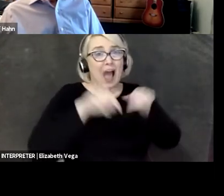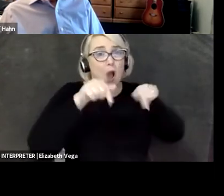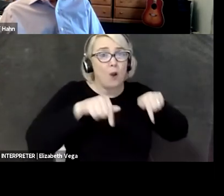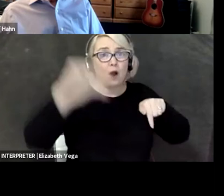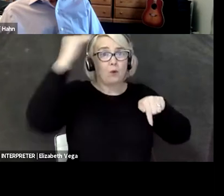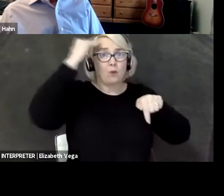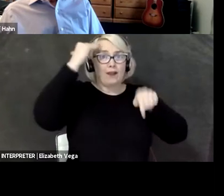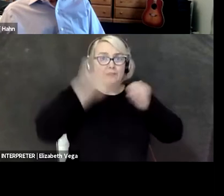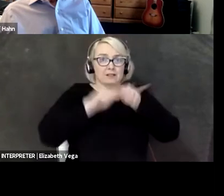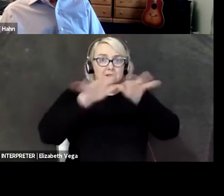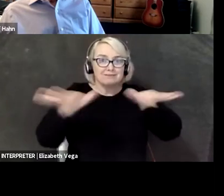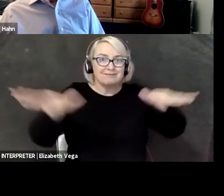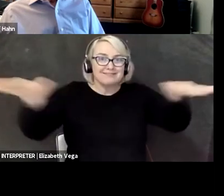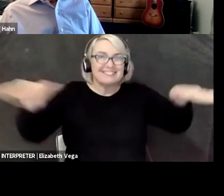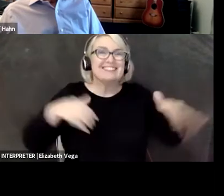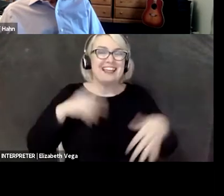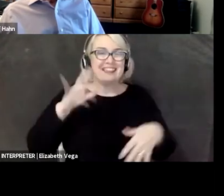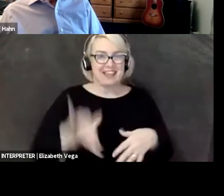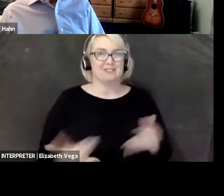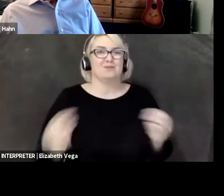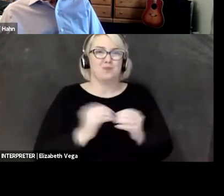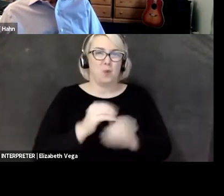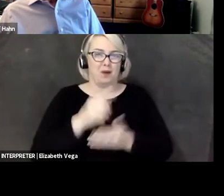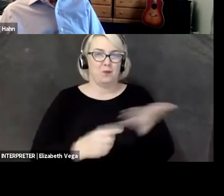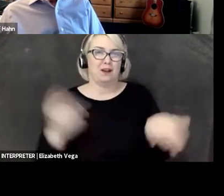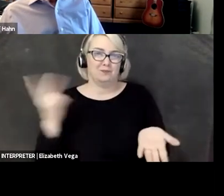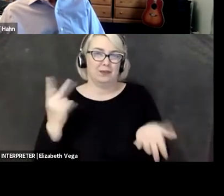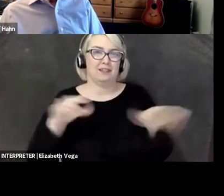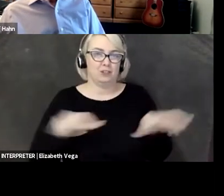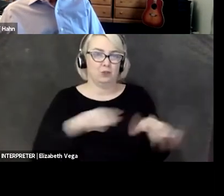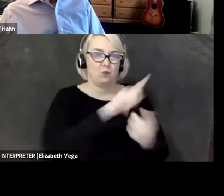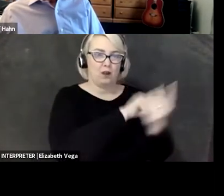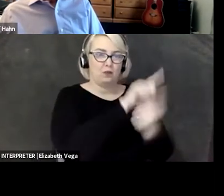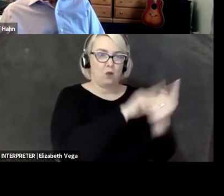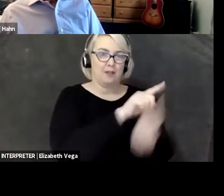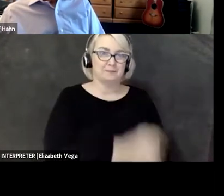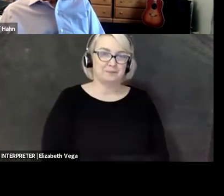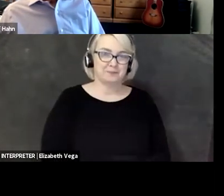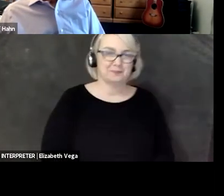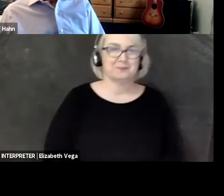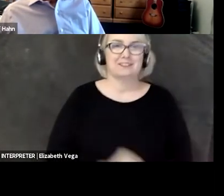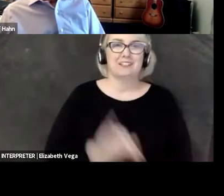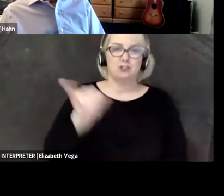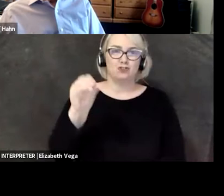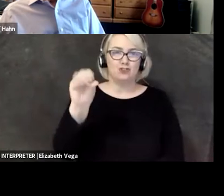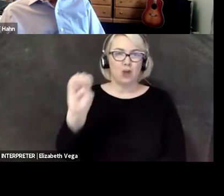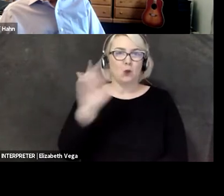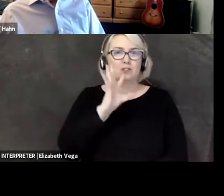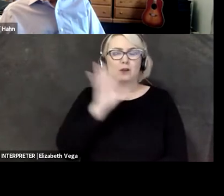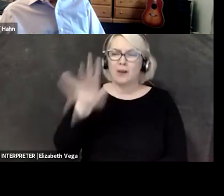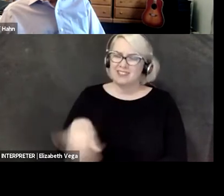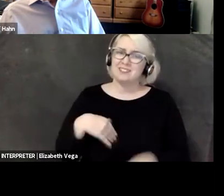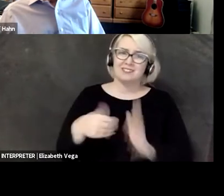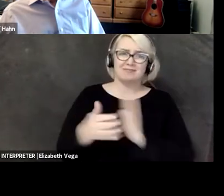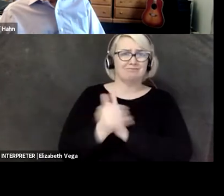what we want to do one-on-one. And this is quite an art. I mean, just taking the transcript, when you said that